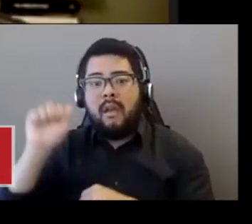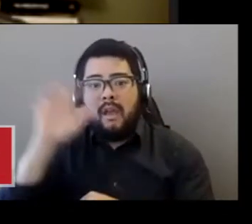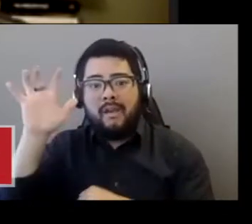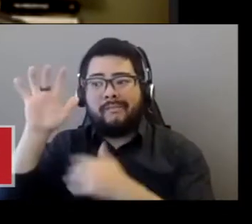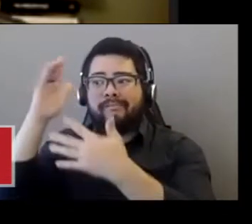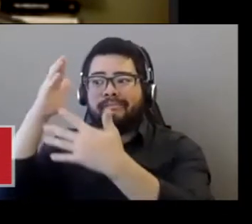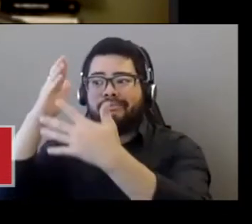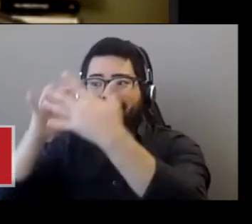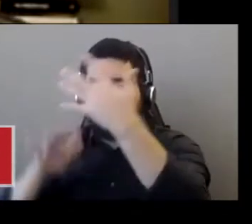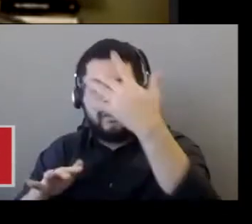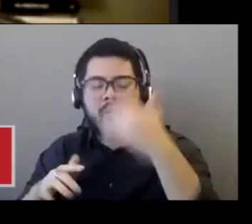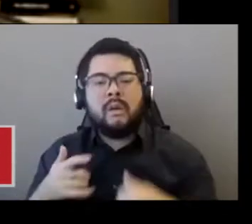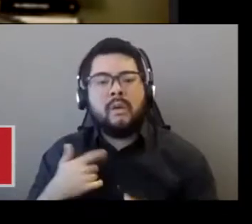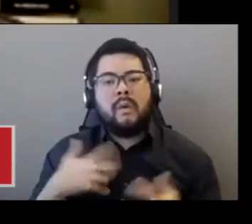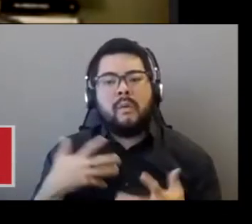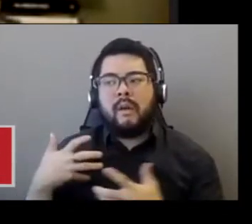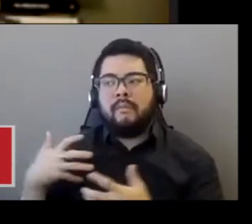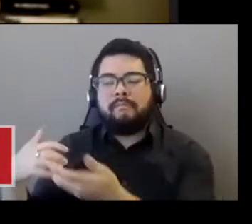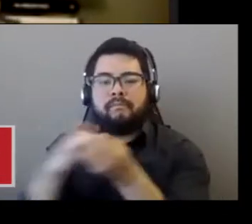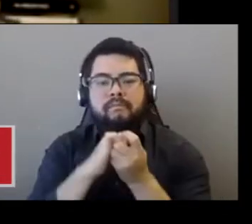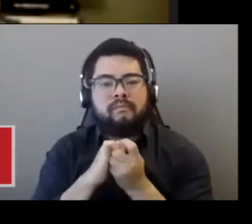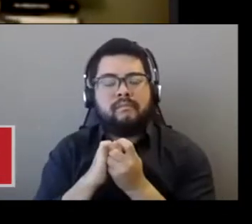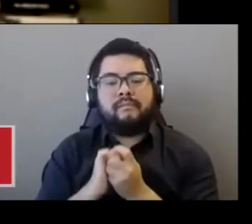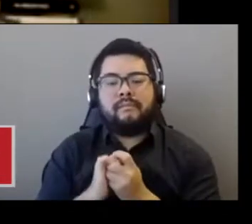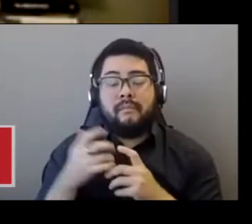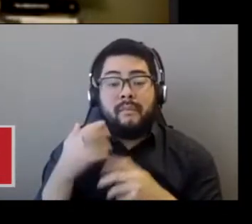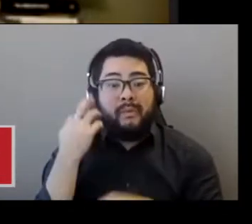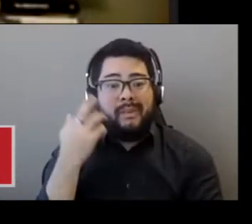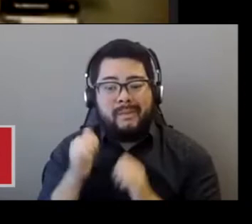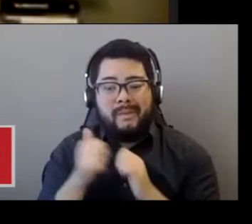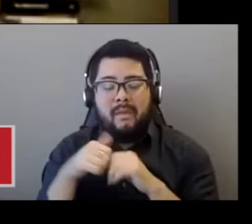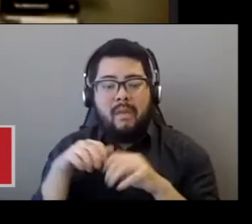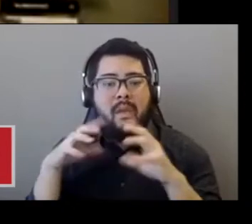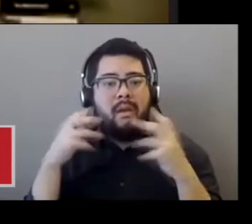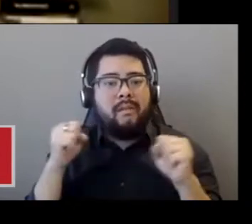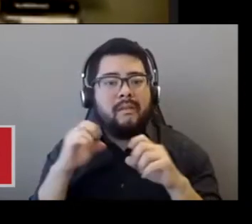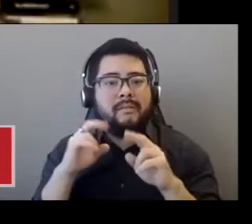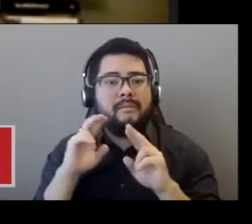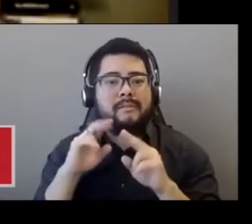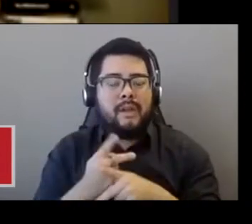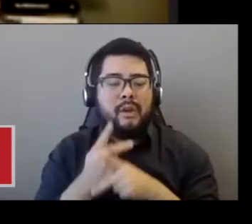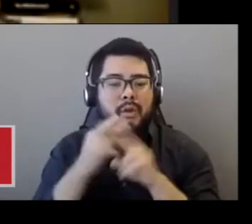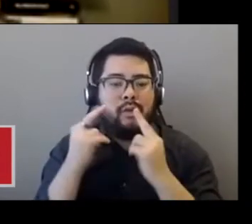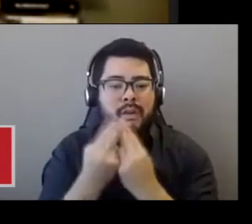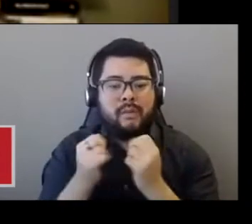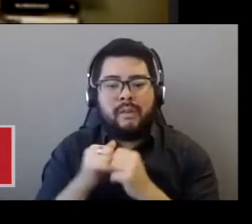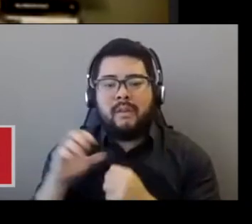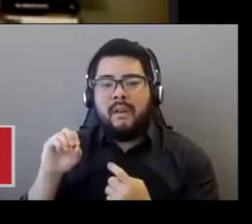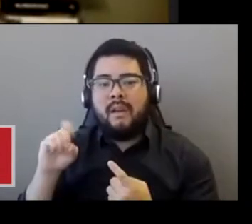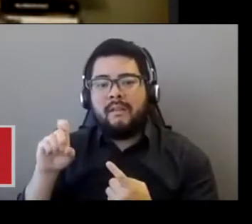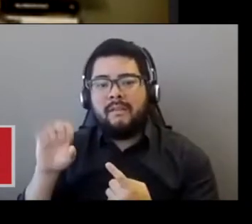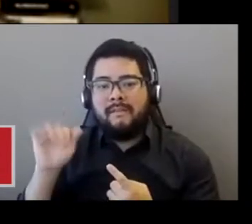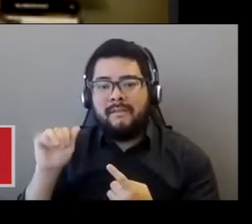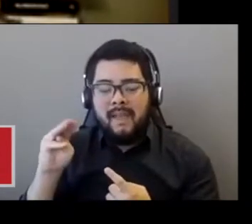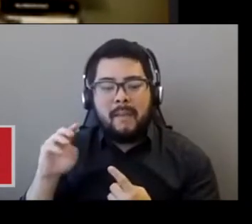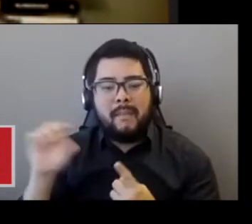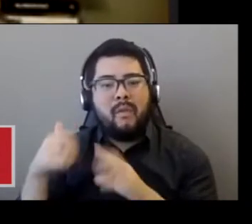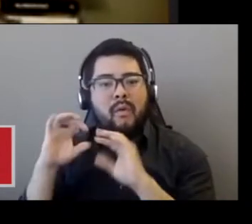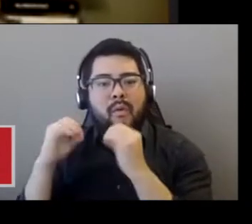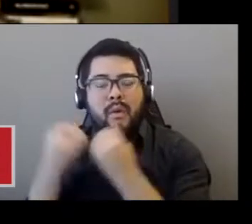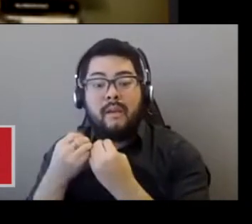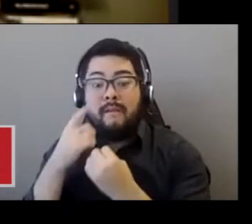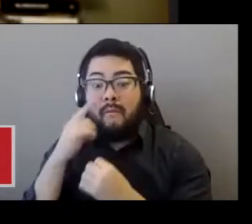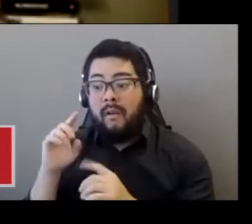with healthcare unions to build a campaign with Oxfam and UNAIDS on the people's